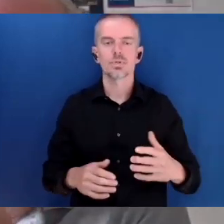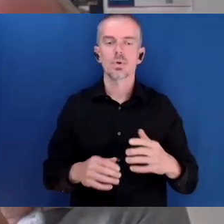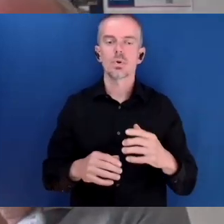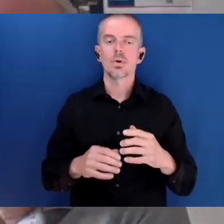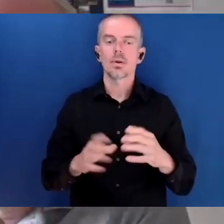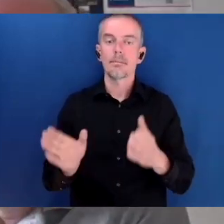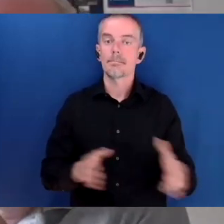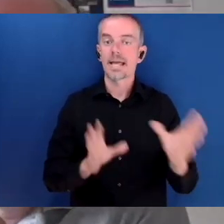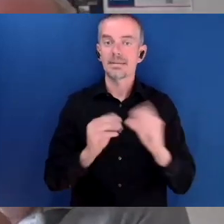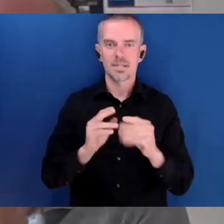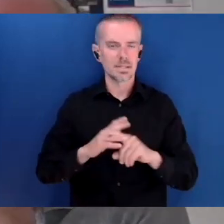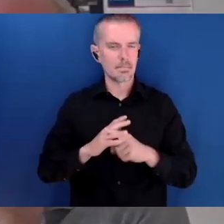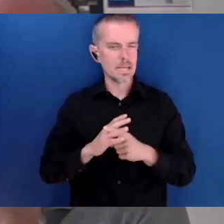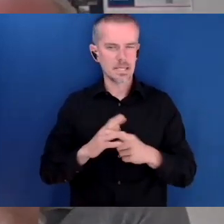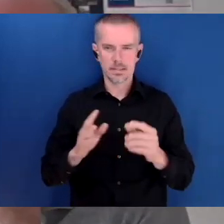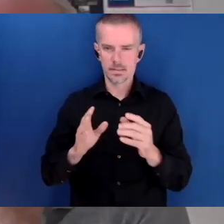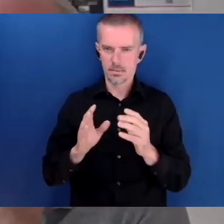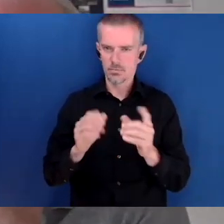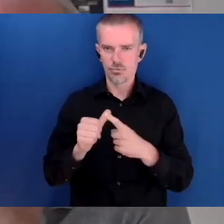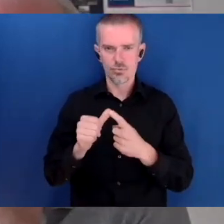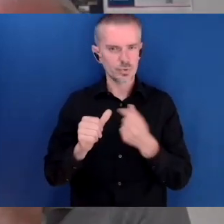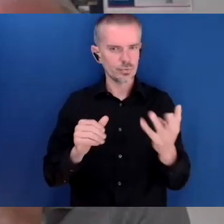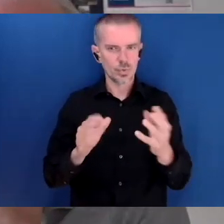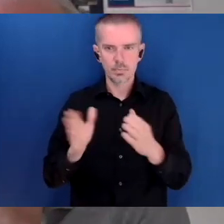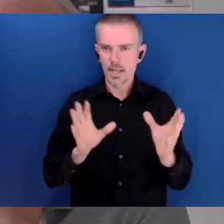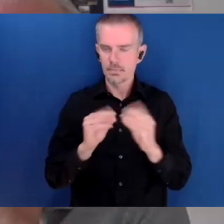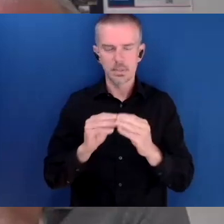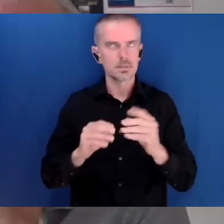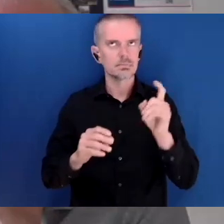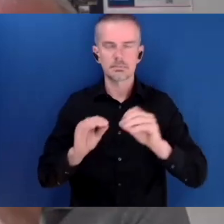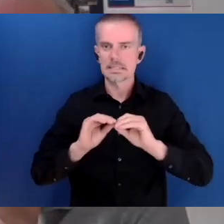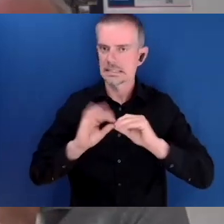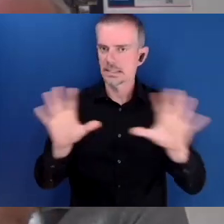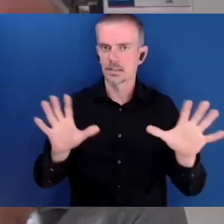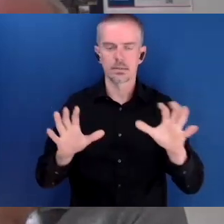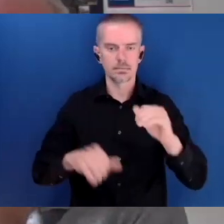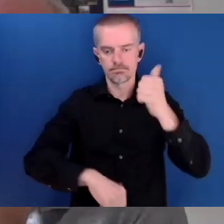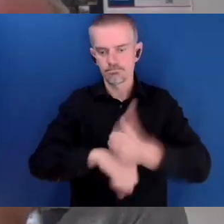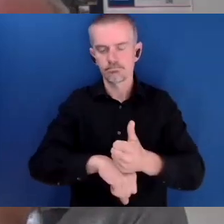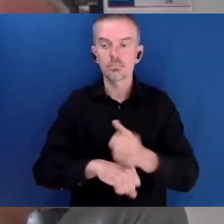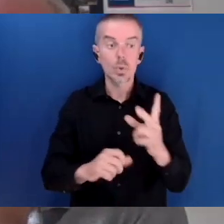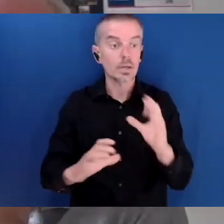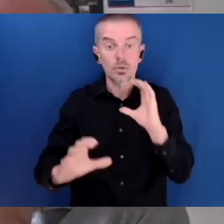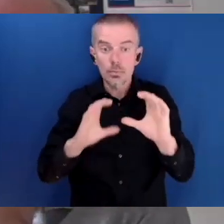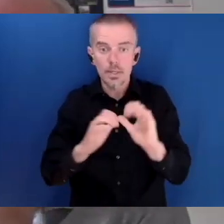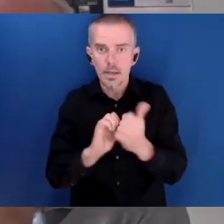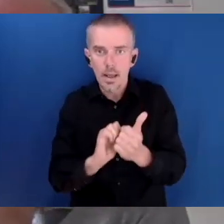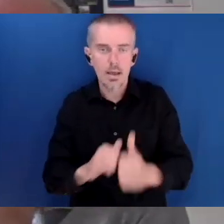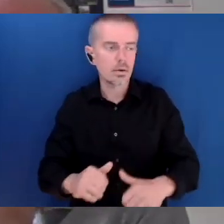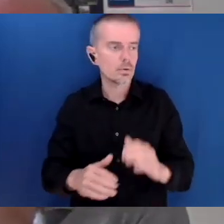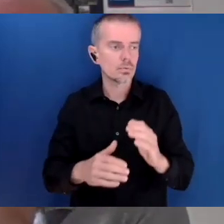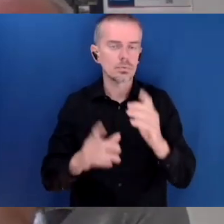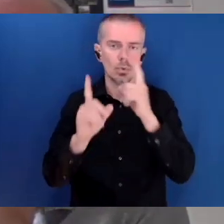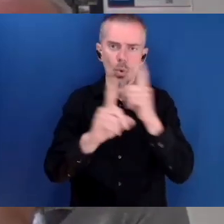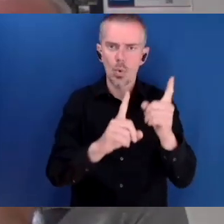really important to take advantage of, to think about how are we going to communicate going forward? What are our shared goals? How are we